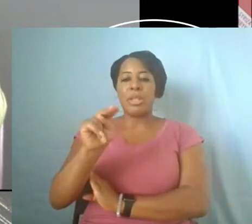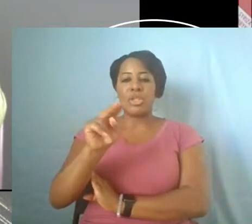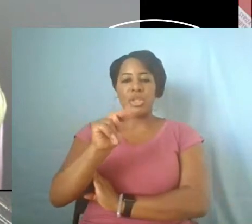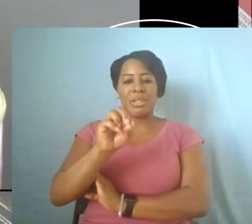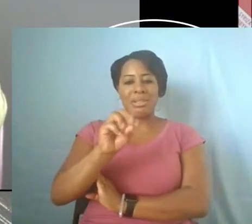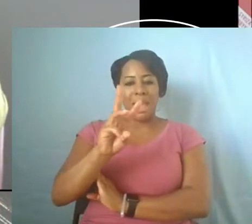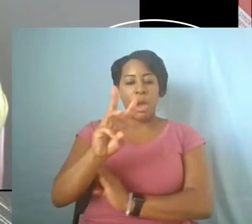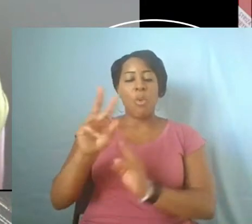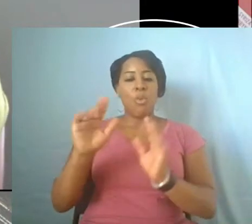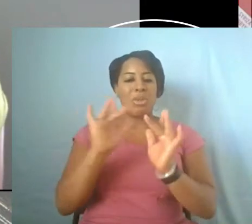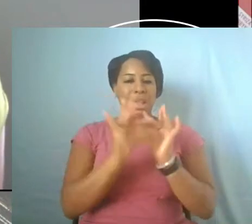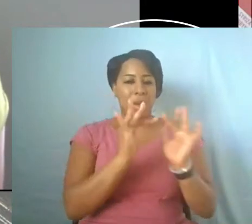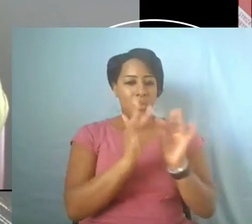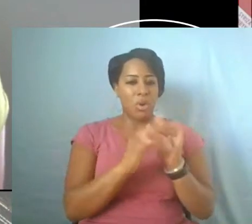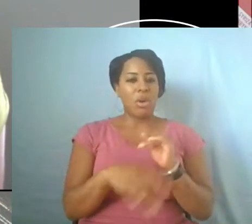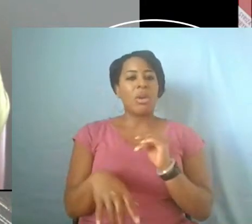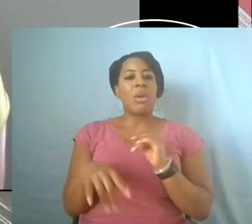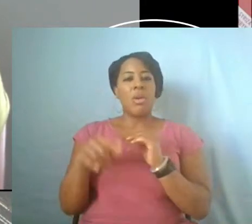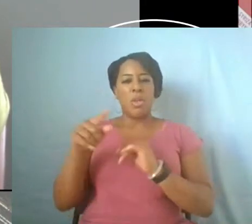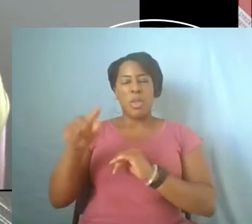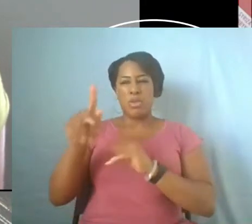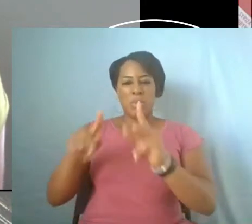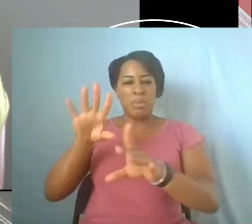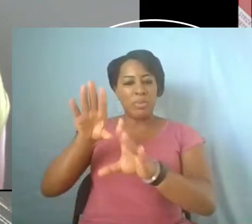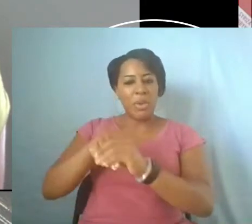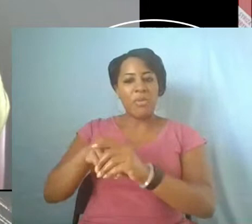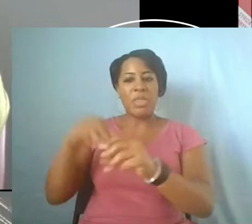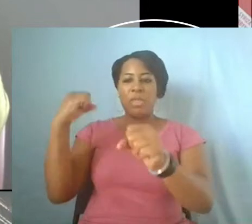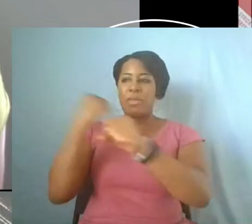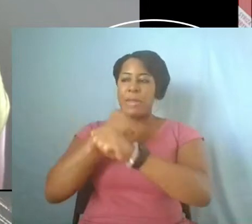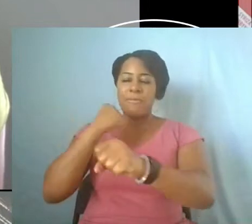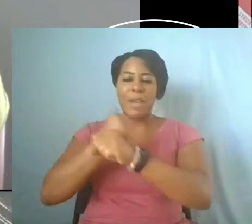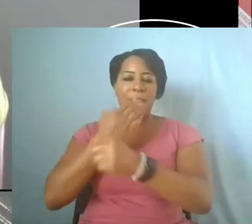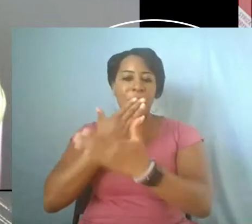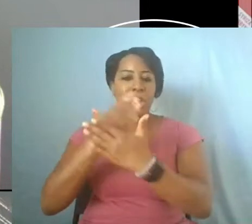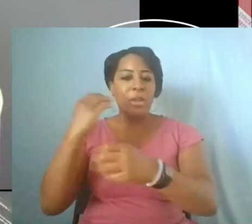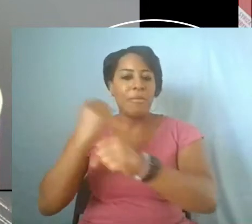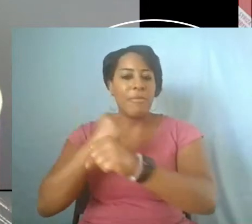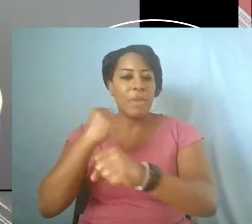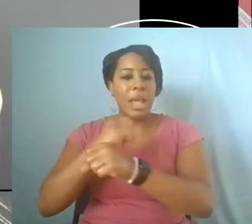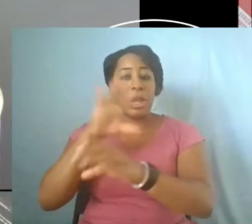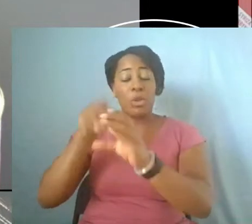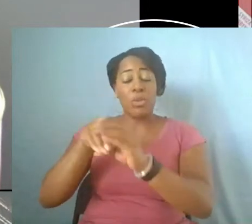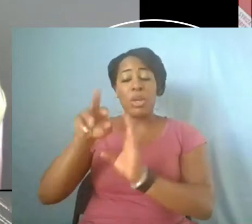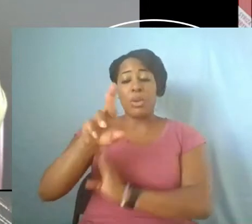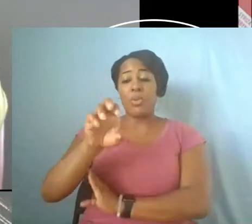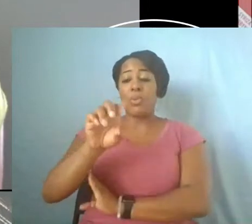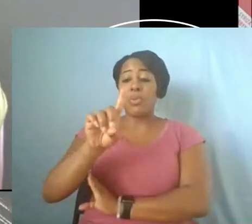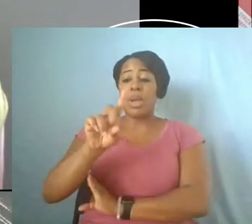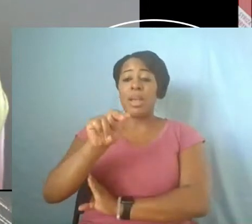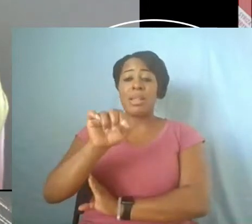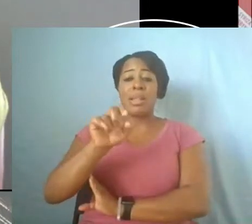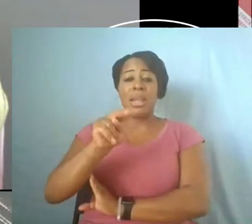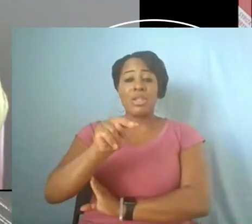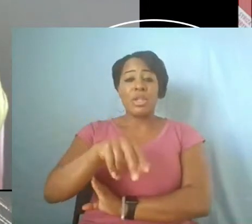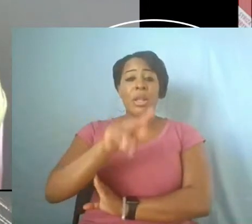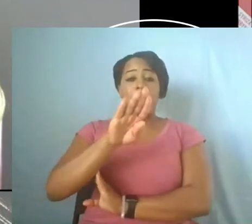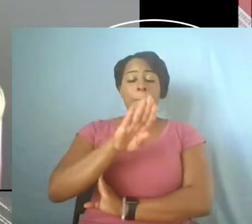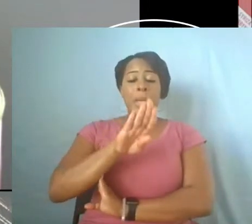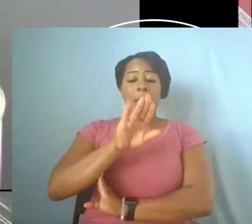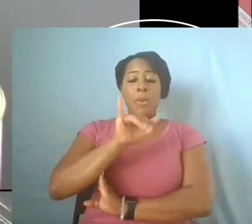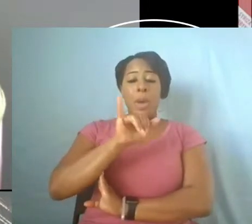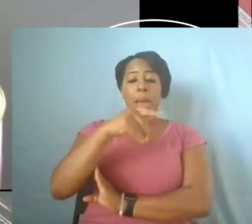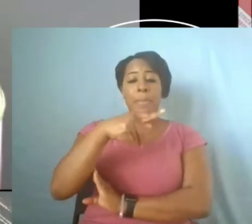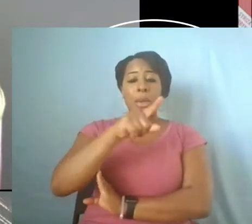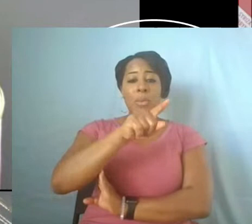organizations who are fighting the good fight. Co-conspirators include the Red Nation, BYP 100, Survived and Punished,